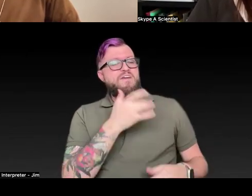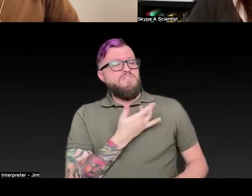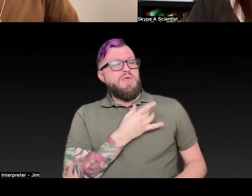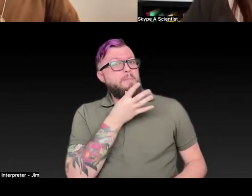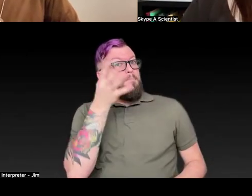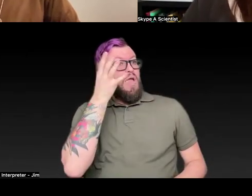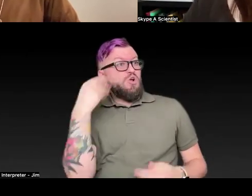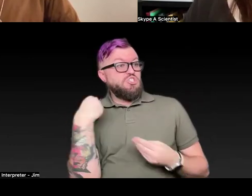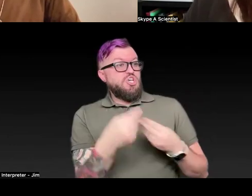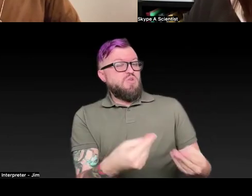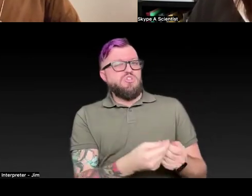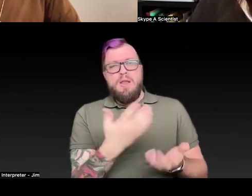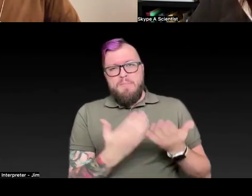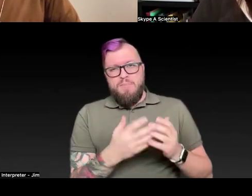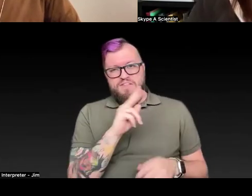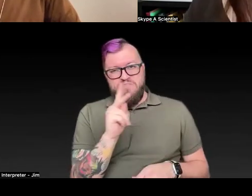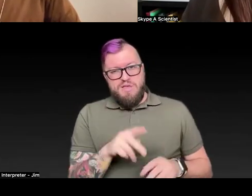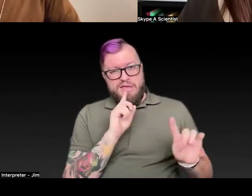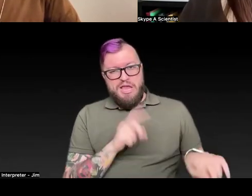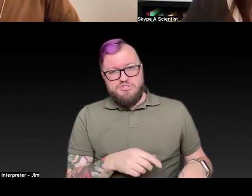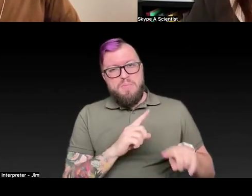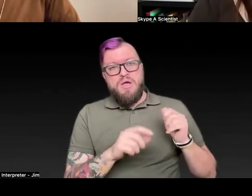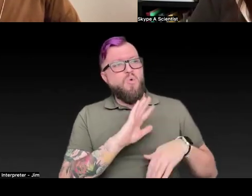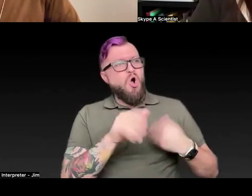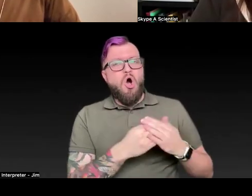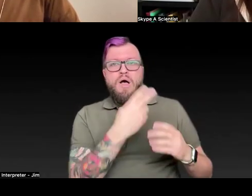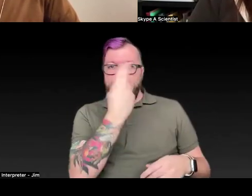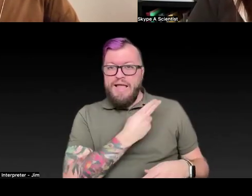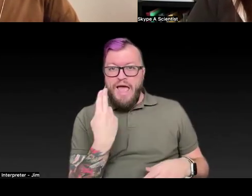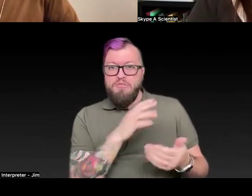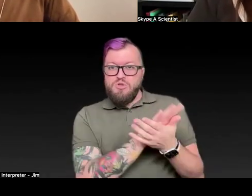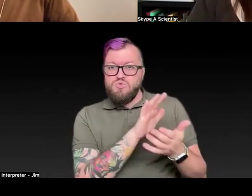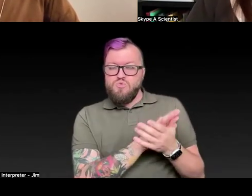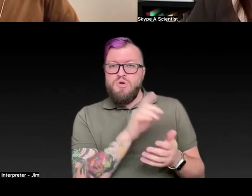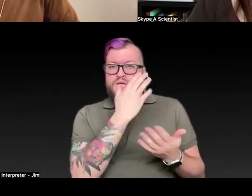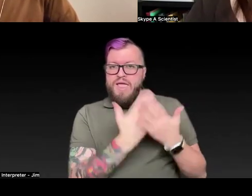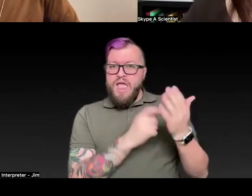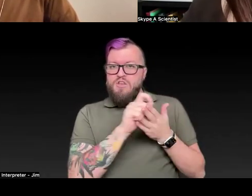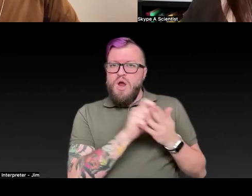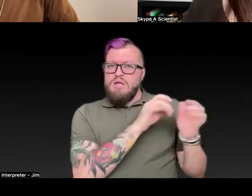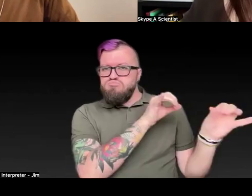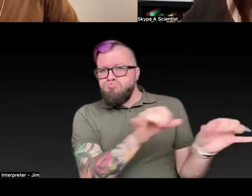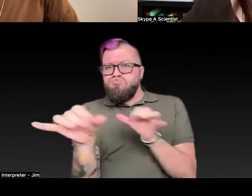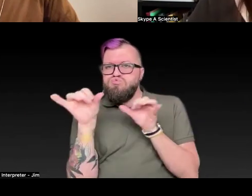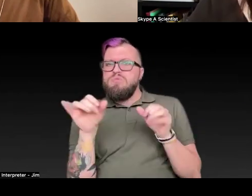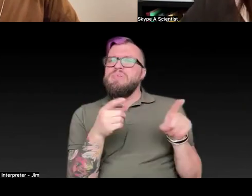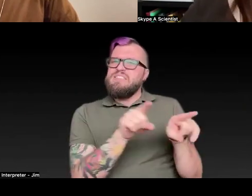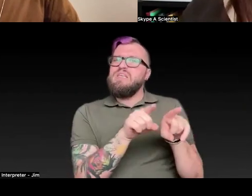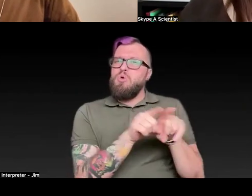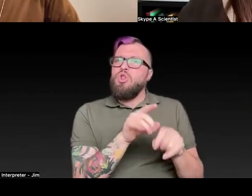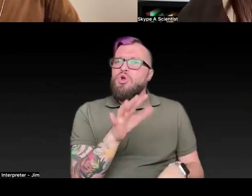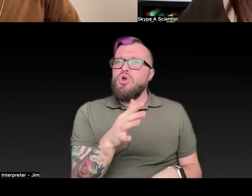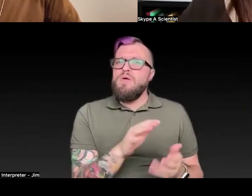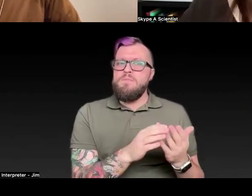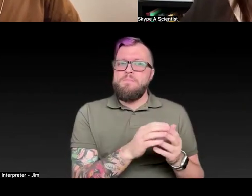like this is like maybe a very Philadelphia answer, but like all went to Catholic school. All their handwriting is all not identical, but very similar. They all like learned the